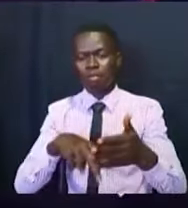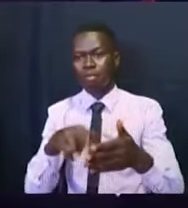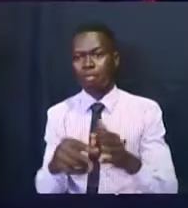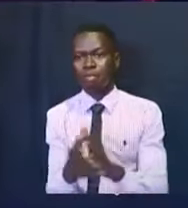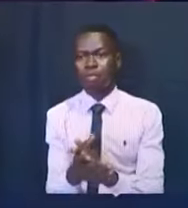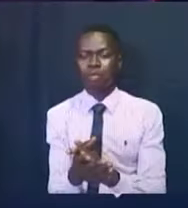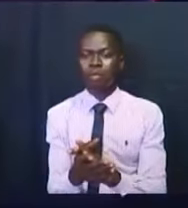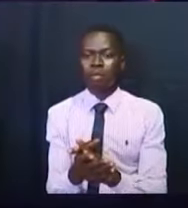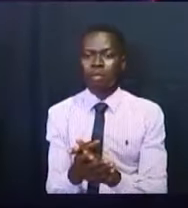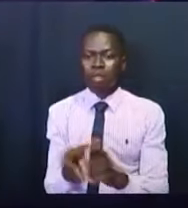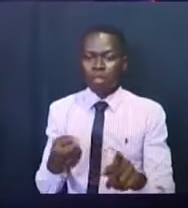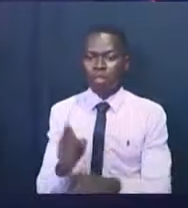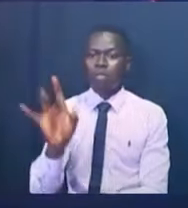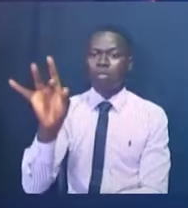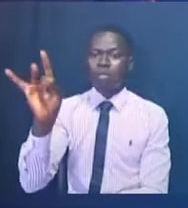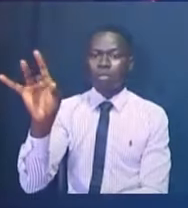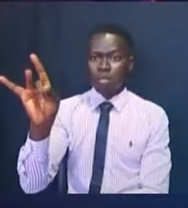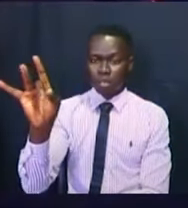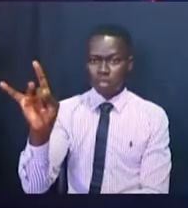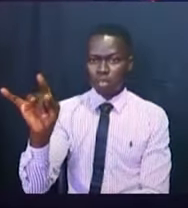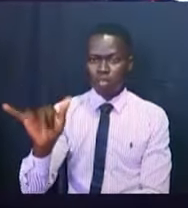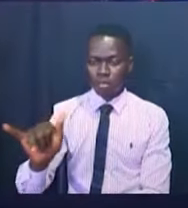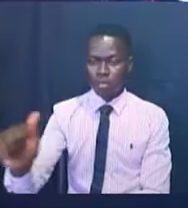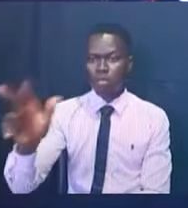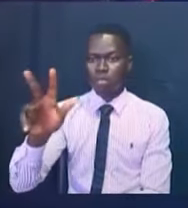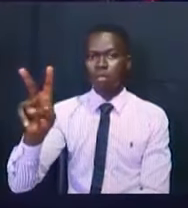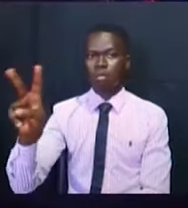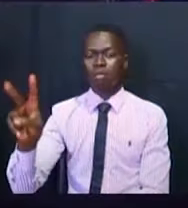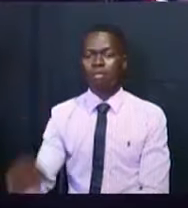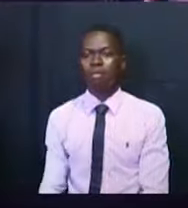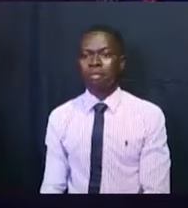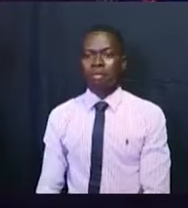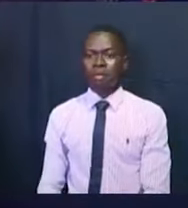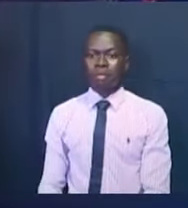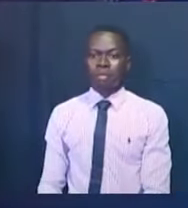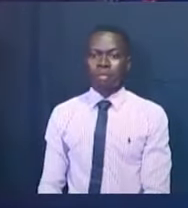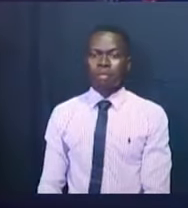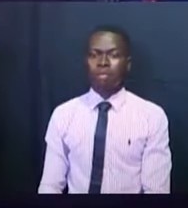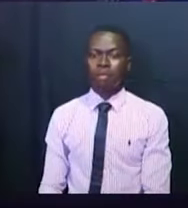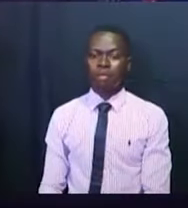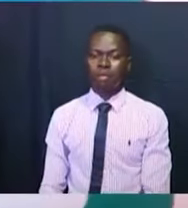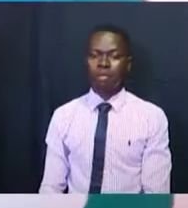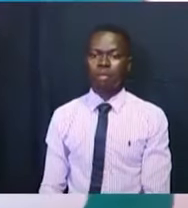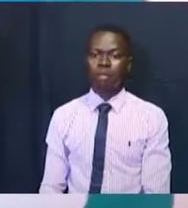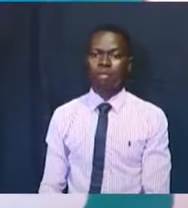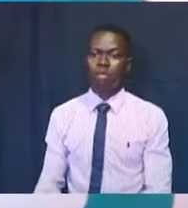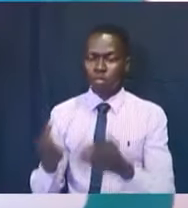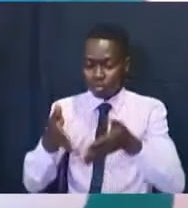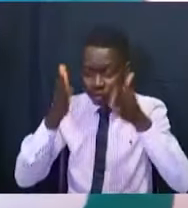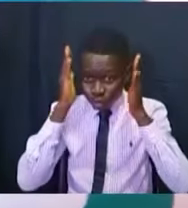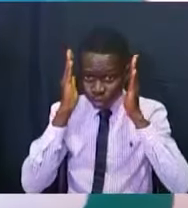chapter 1 from verse 18 to 32. Romans 1 from 18 to 32. And I want you to